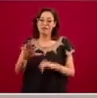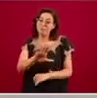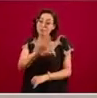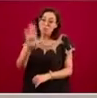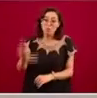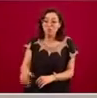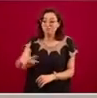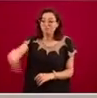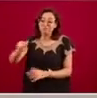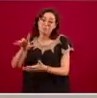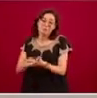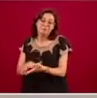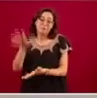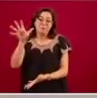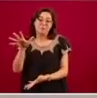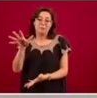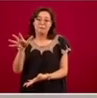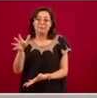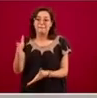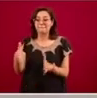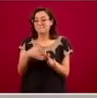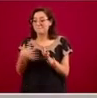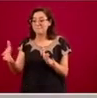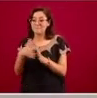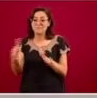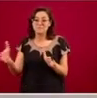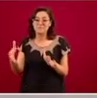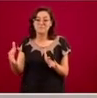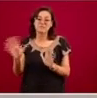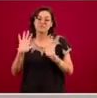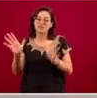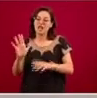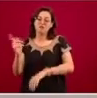though the